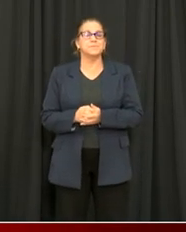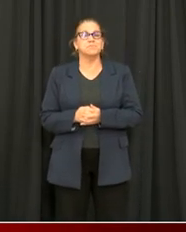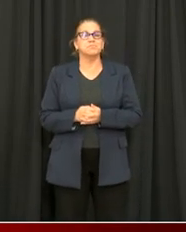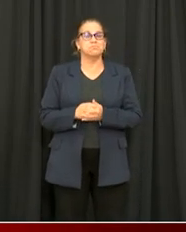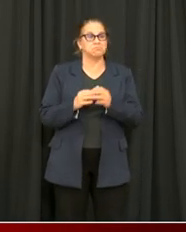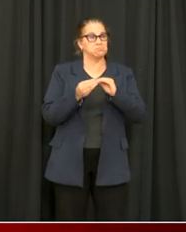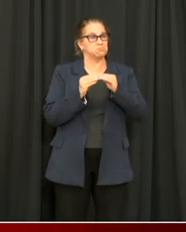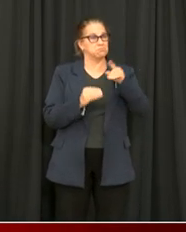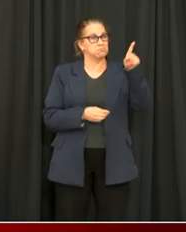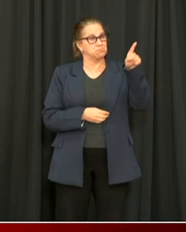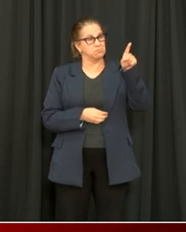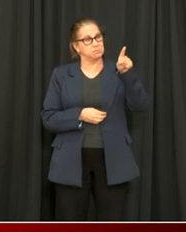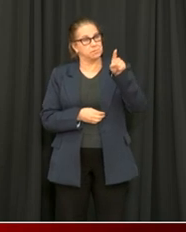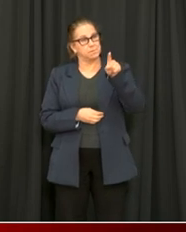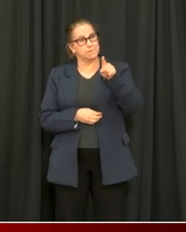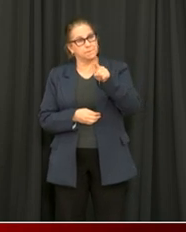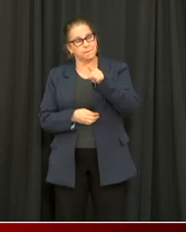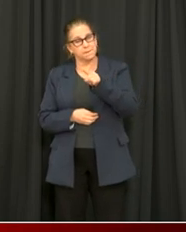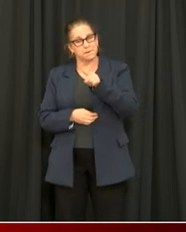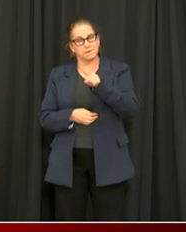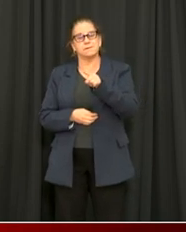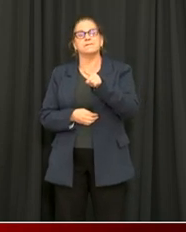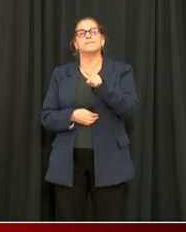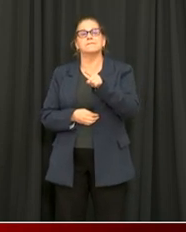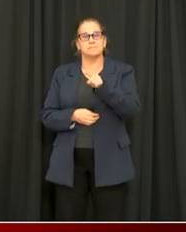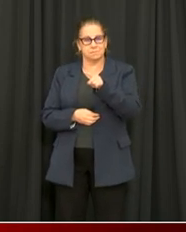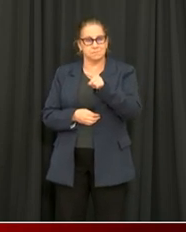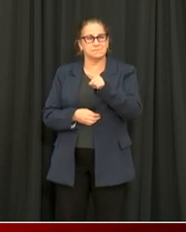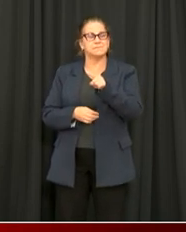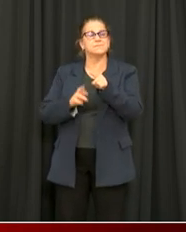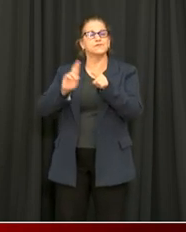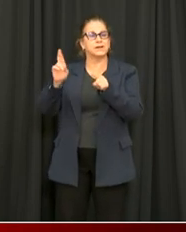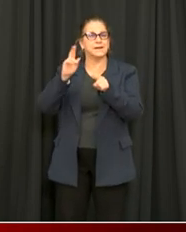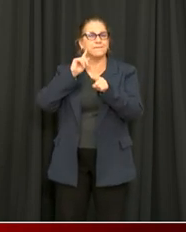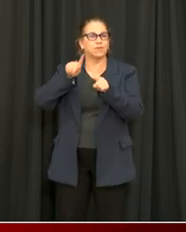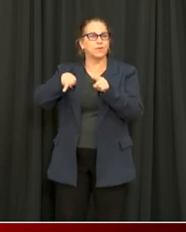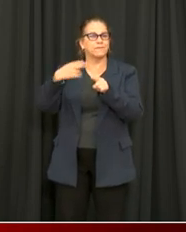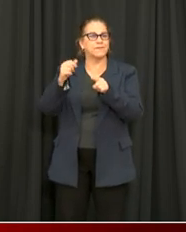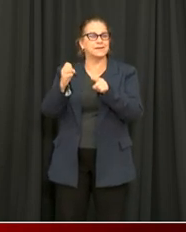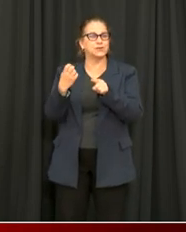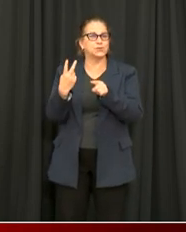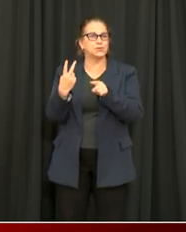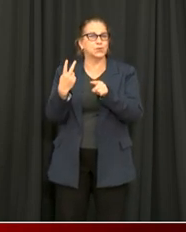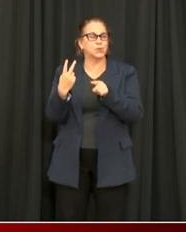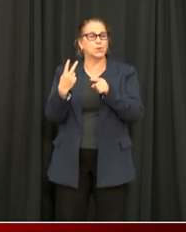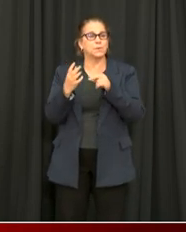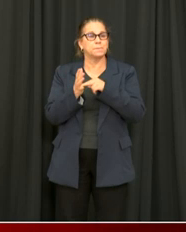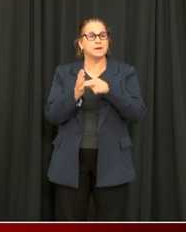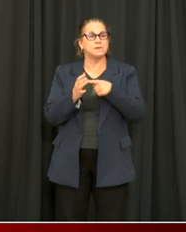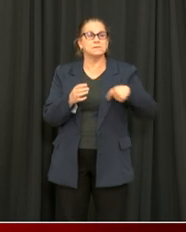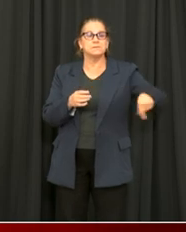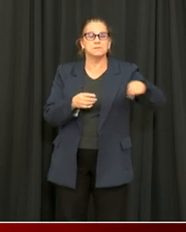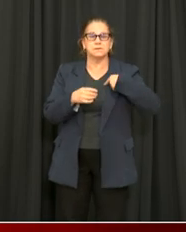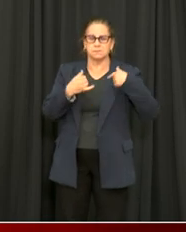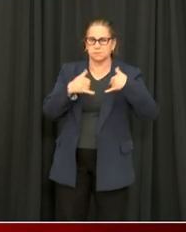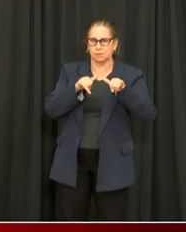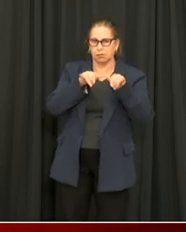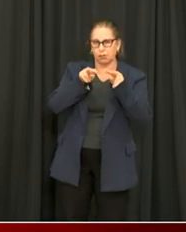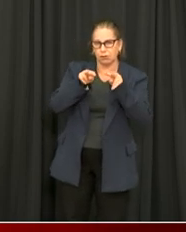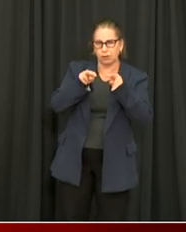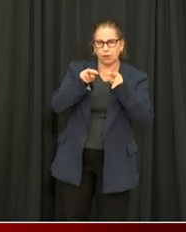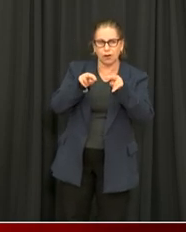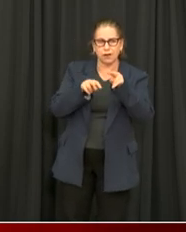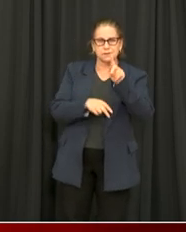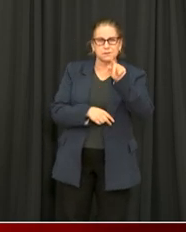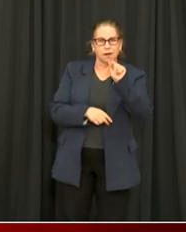progression to get into phase 2, and so we will continue to monitor these data points as we